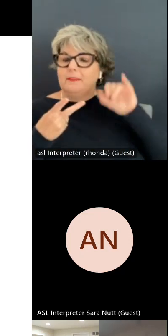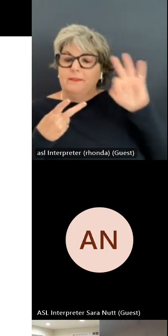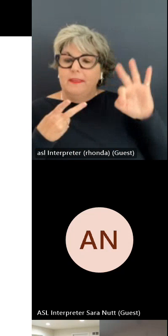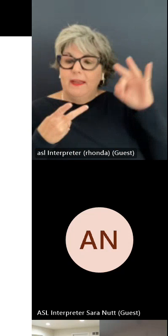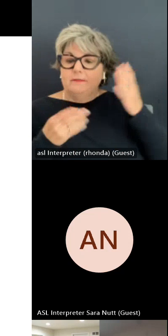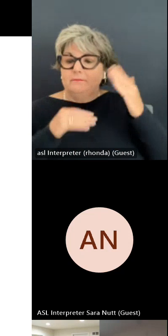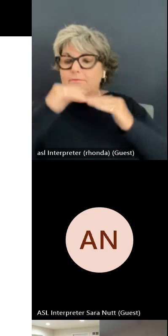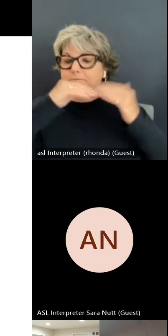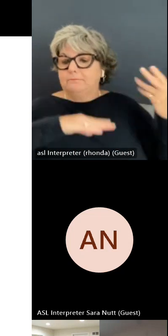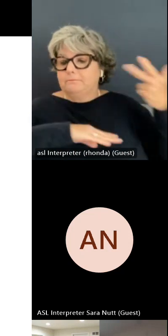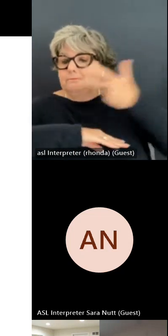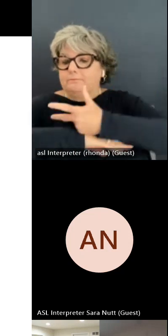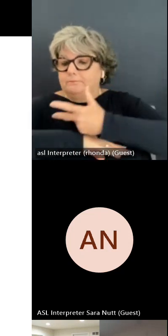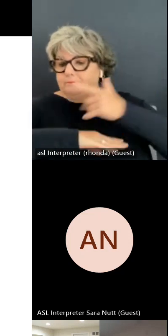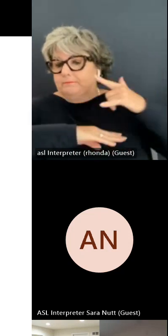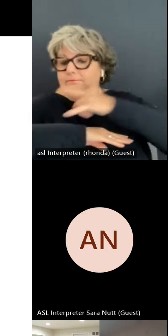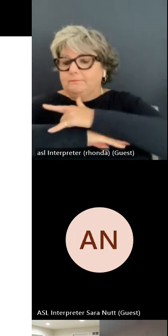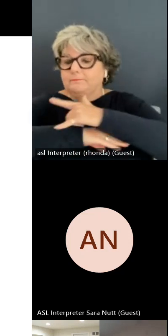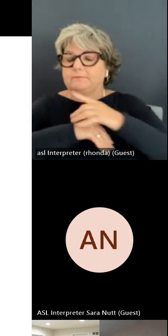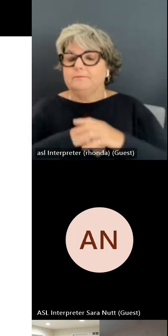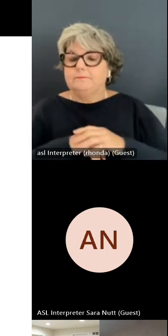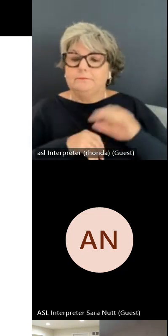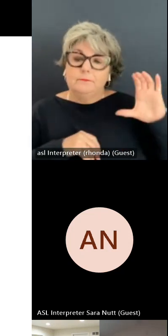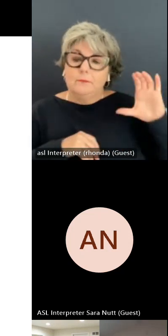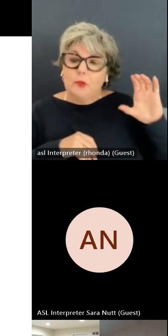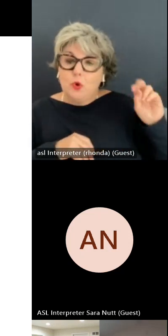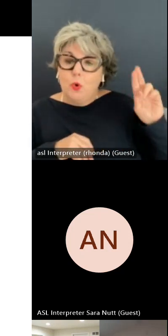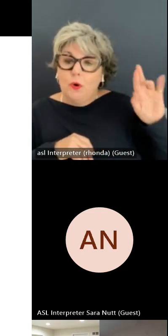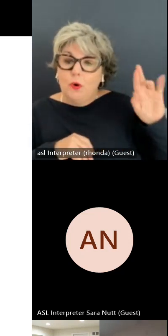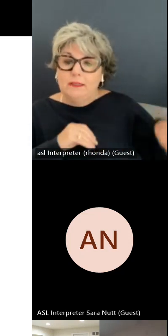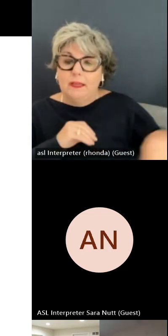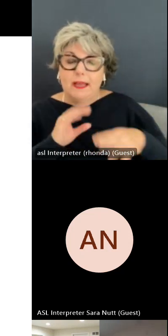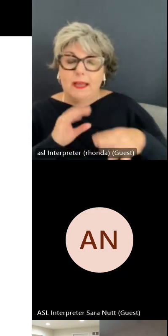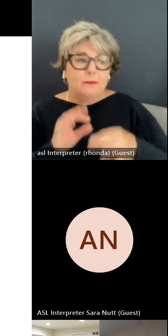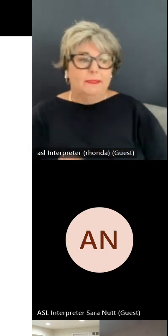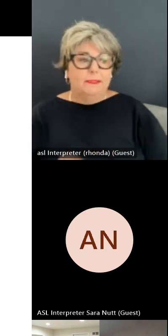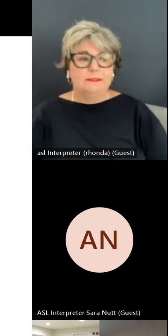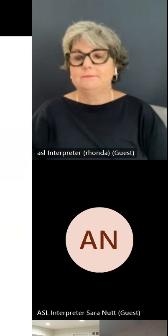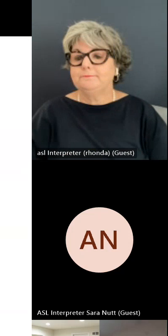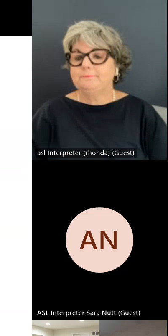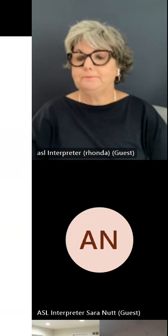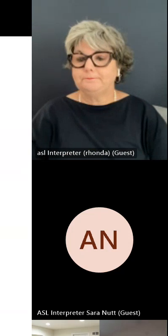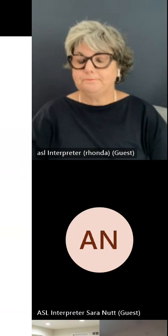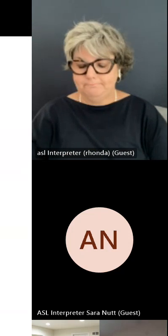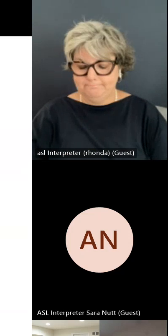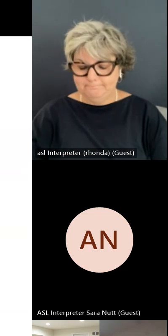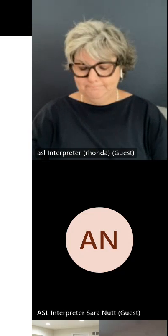is getting built or not. Does that? And Courtney, do you have anything to add to that? Just that,